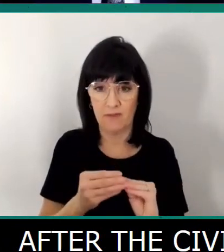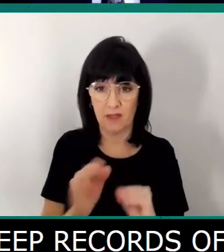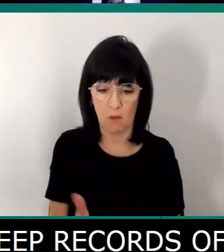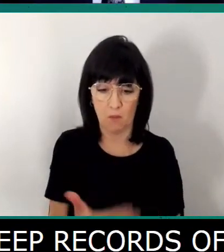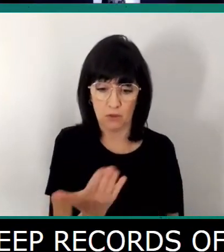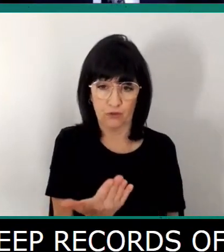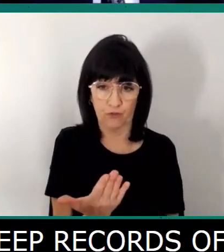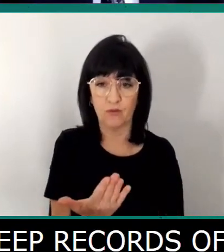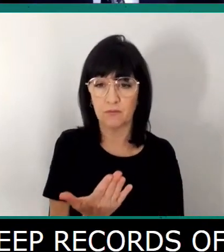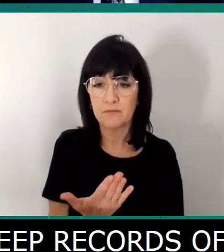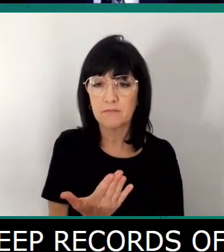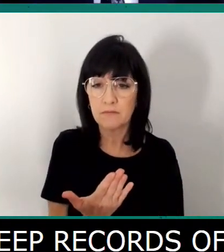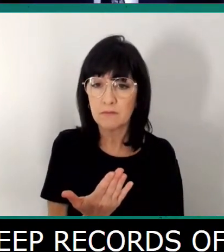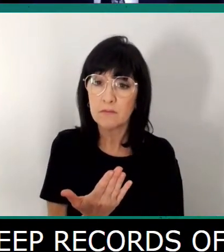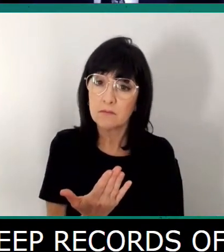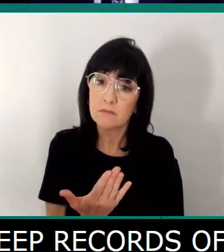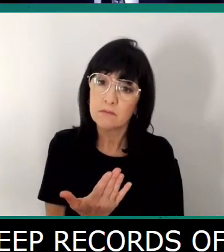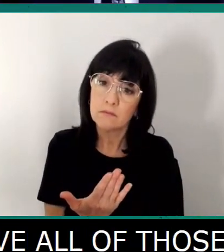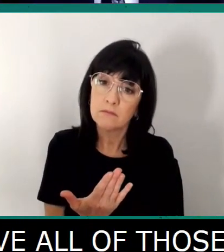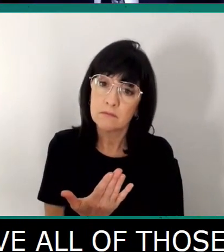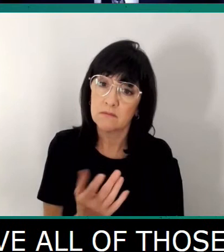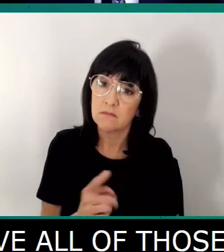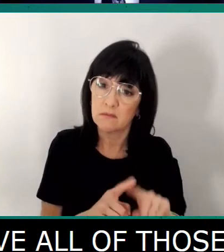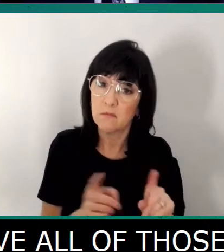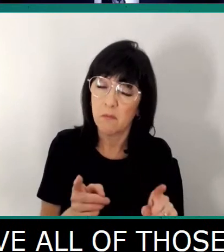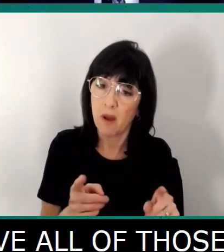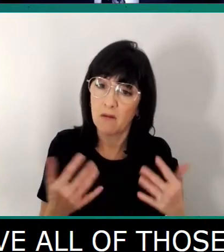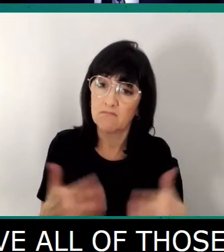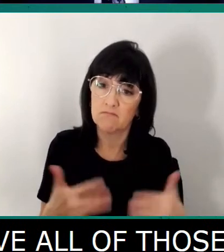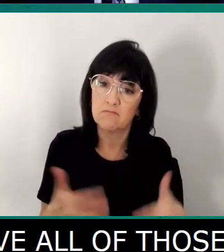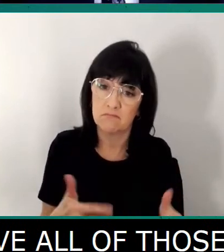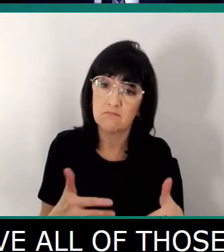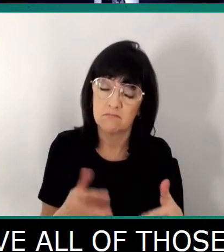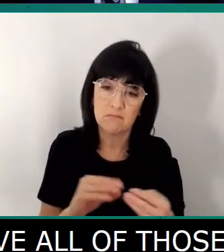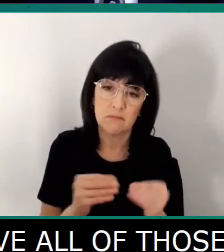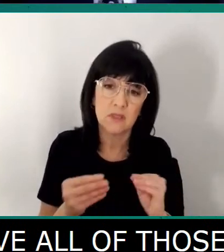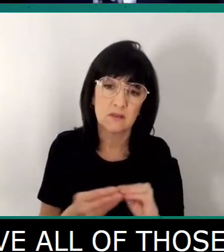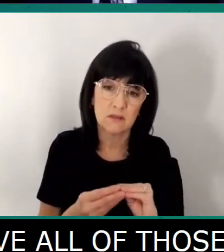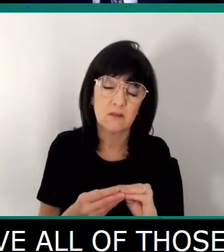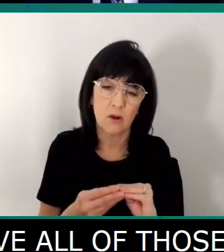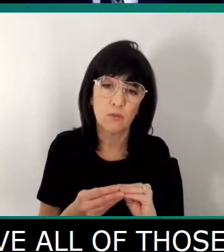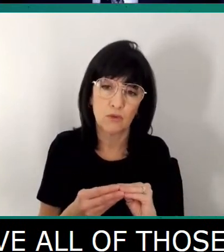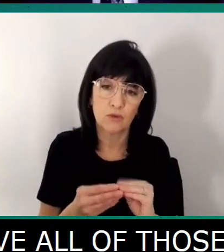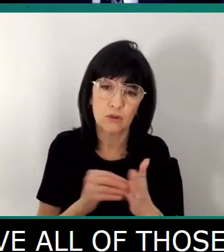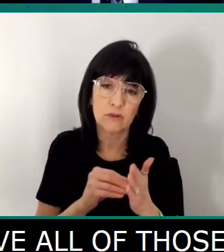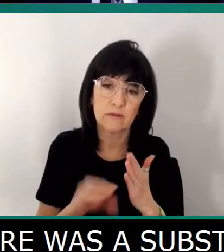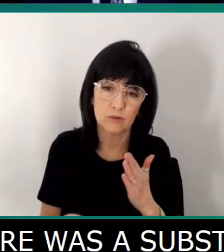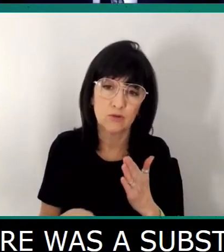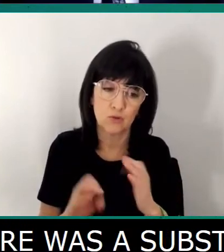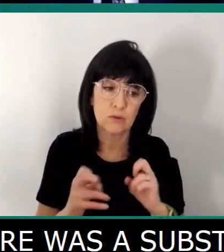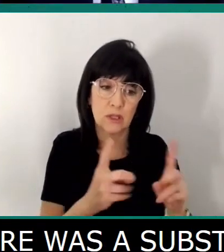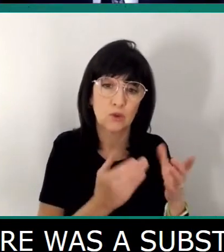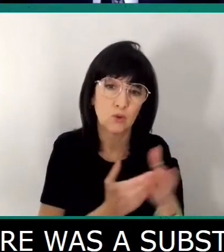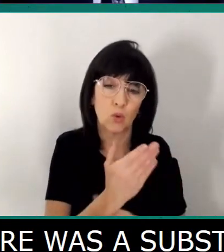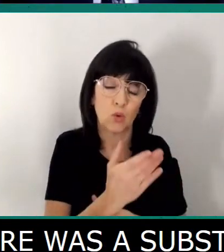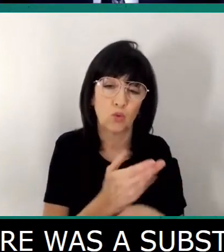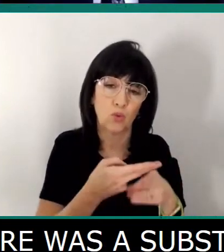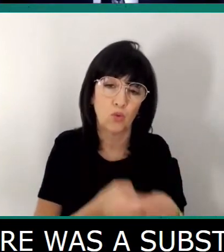but there was a substantial number of students being educated through the Delaware Association. Of course,